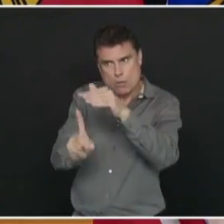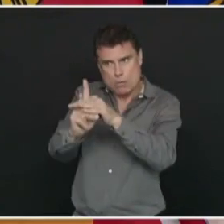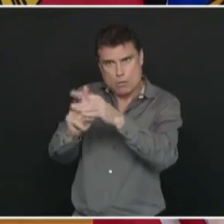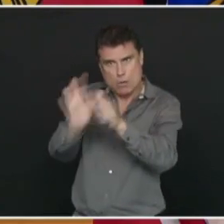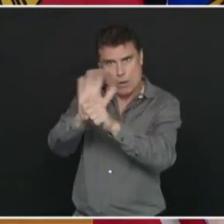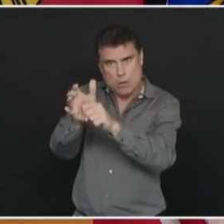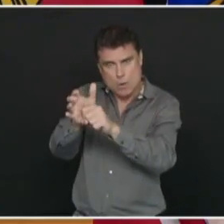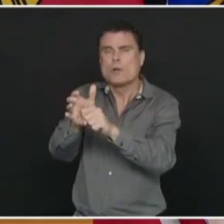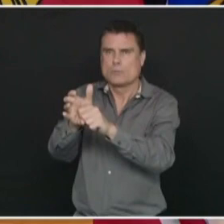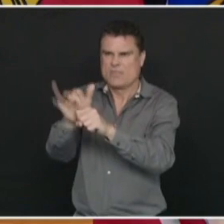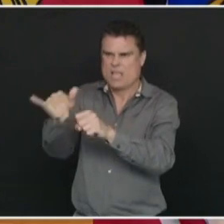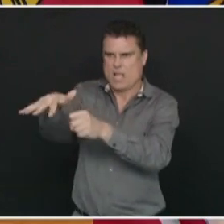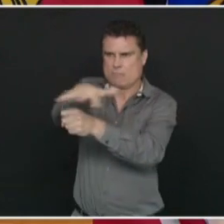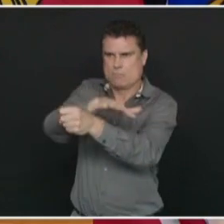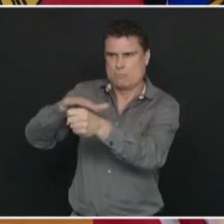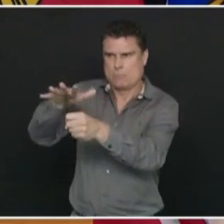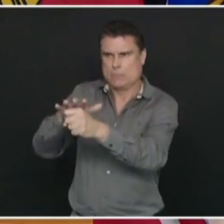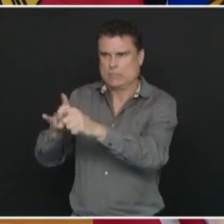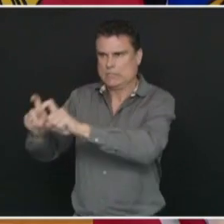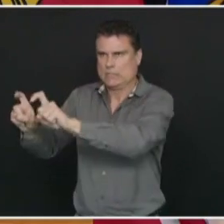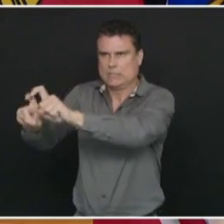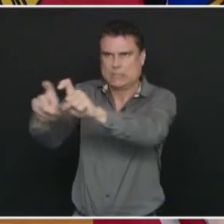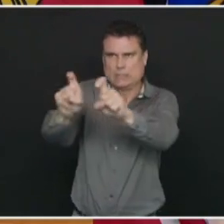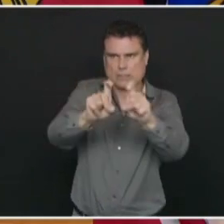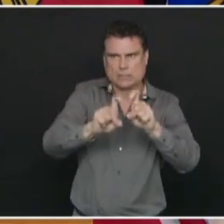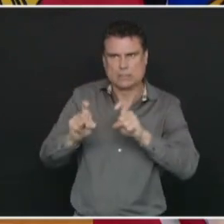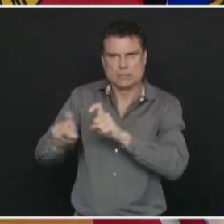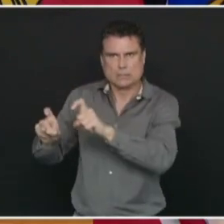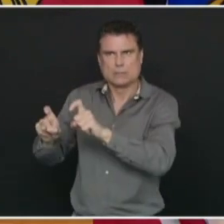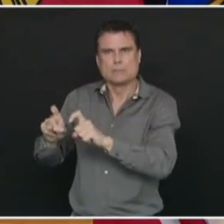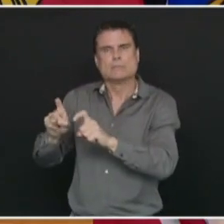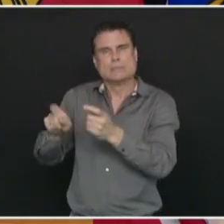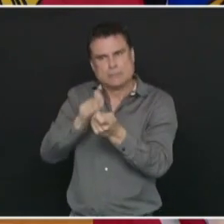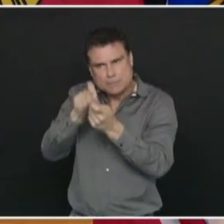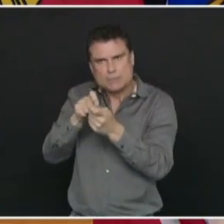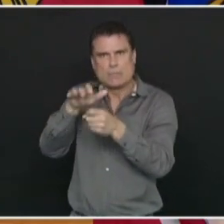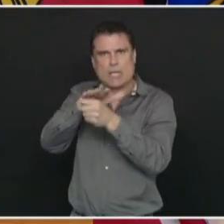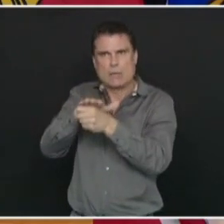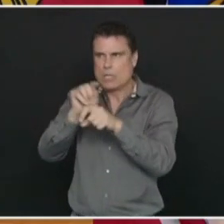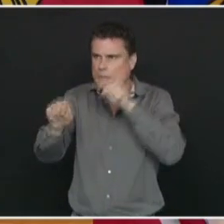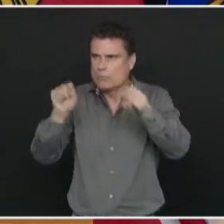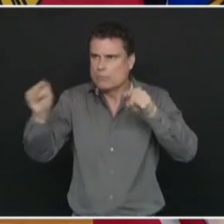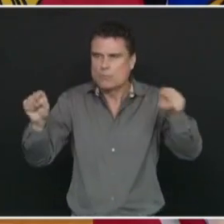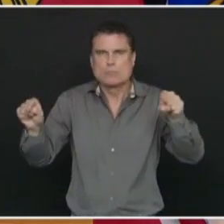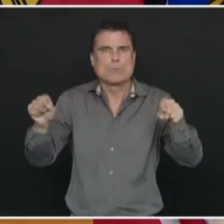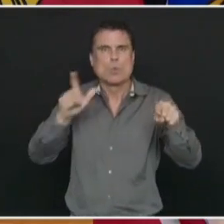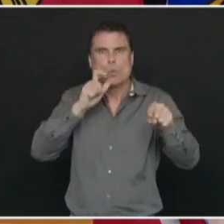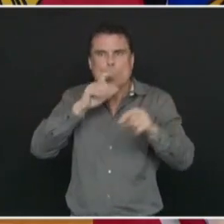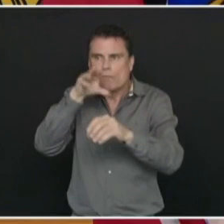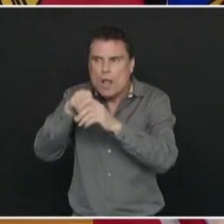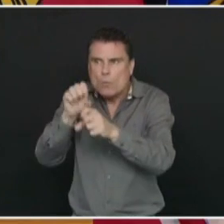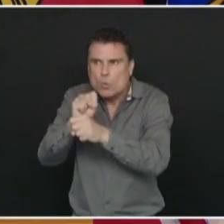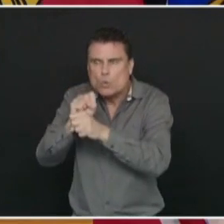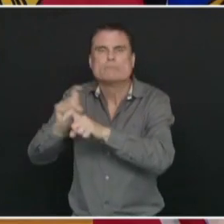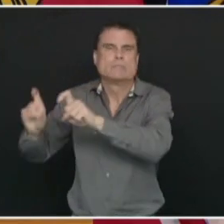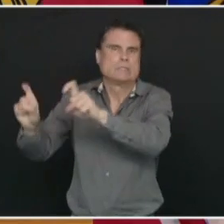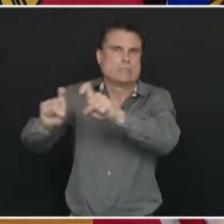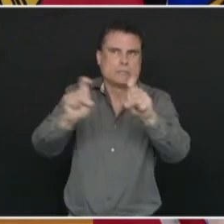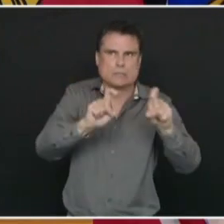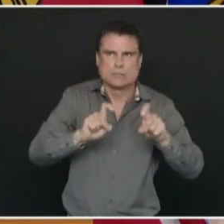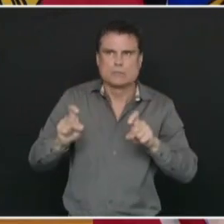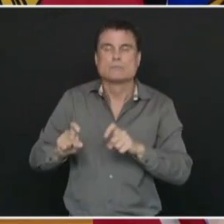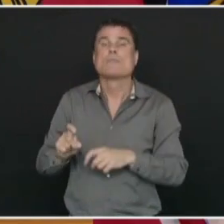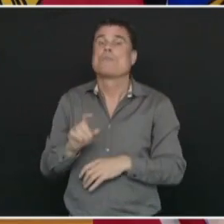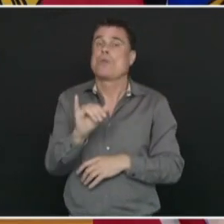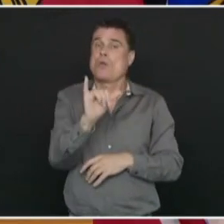sometimes. It can be just an increase in fatigue or lack of appetite, for example. So we are testing